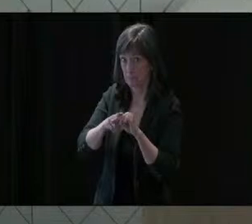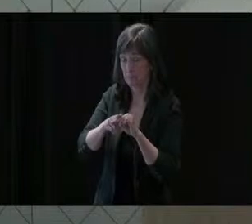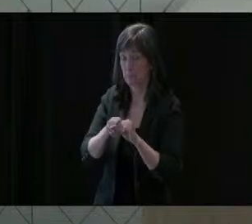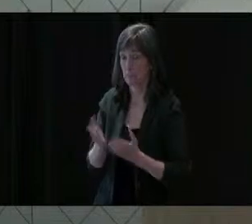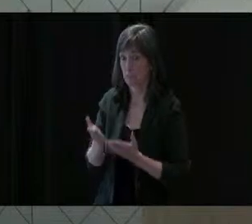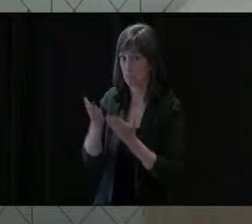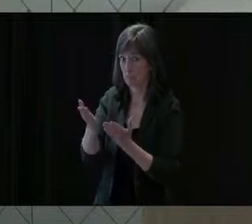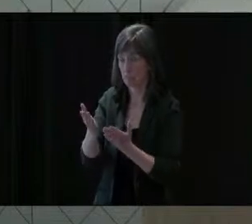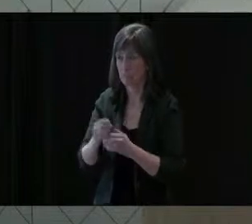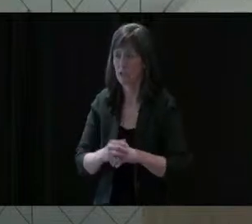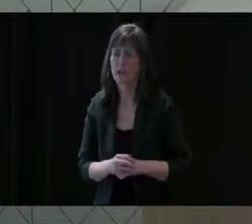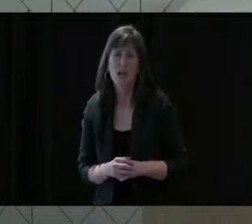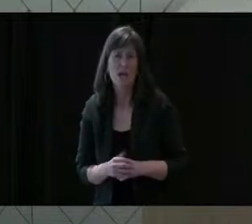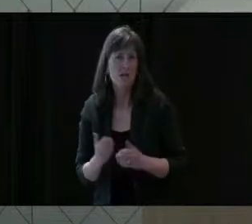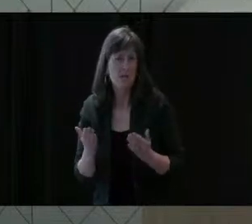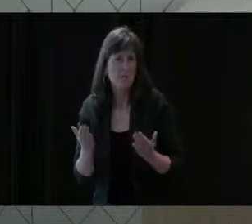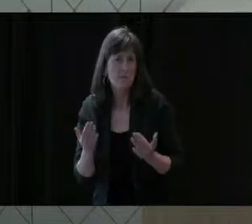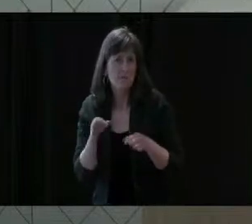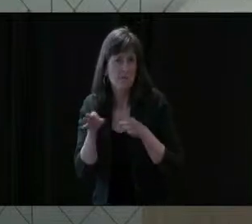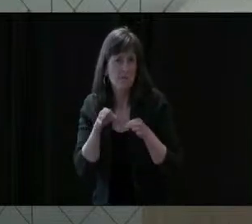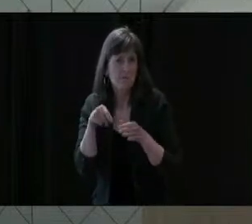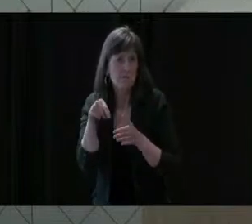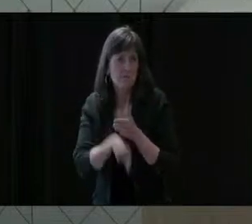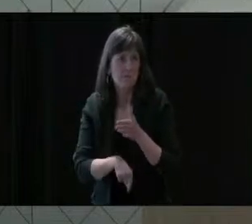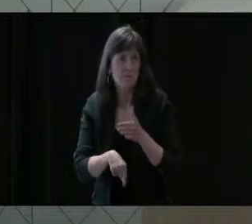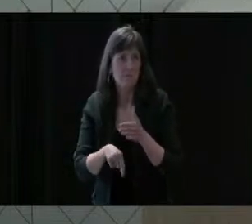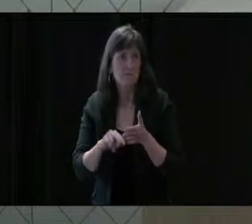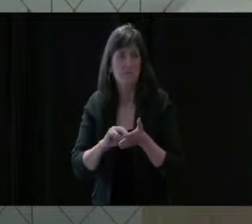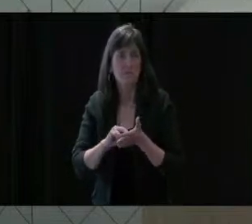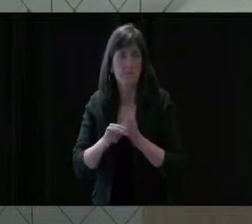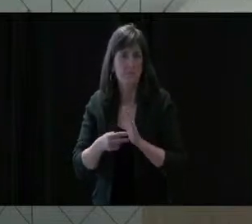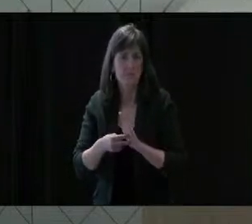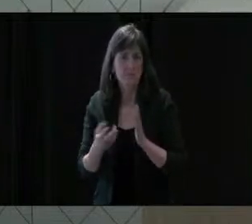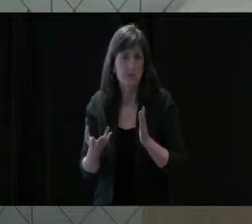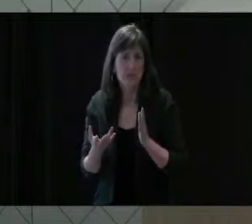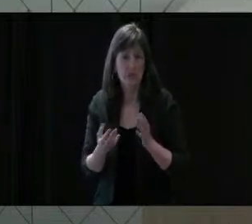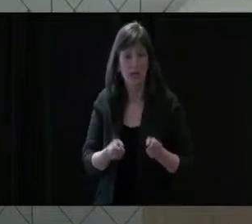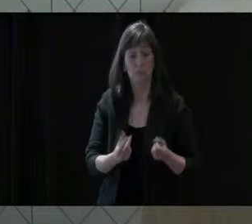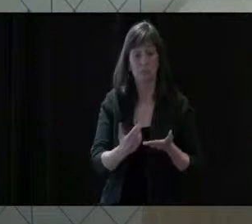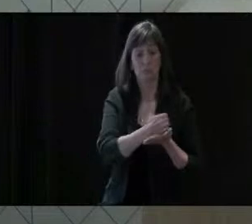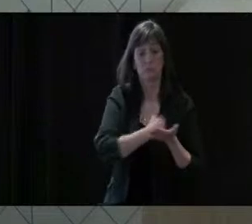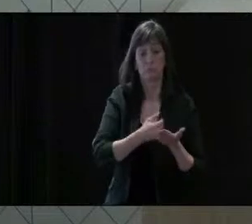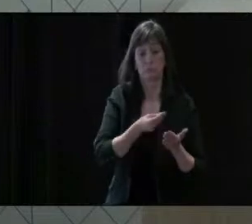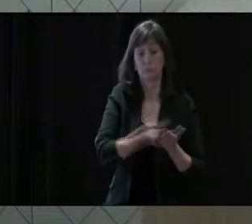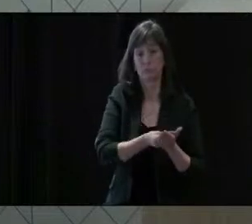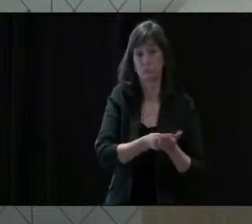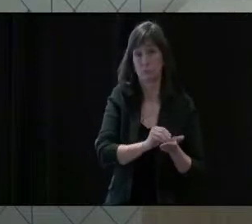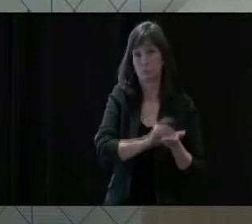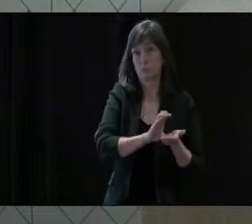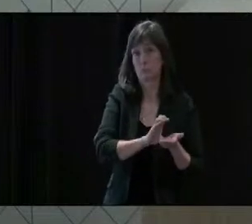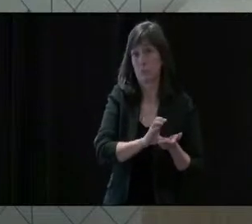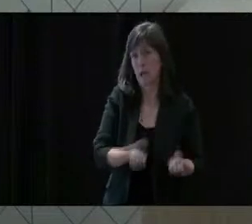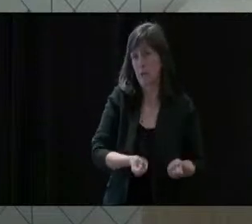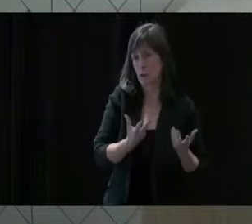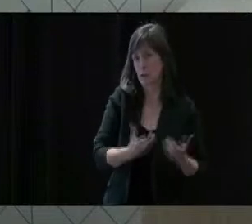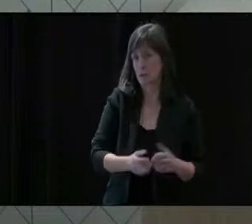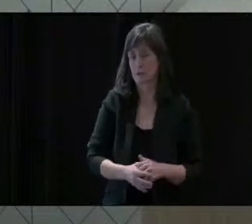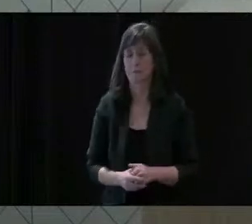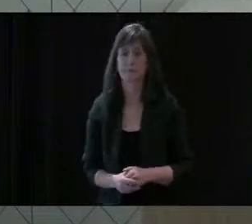how the tax increases you're proposing and how much revenue you believe those tax increases might attract?